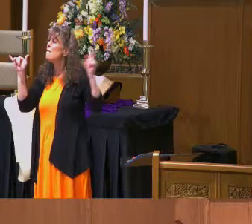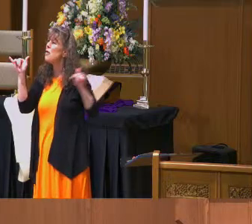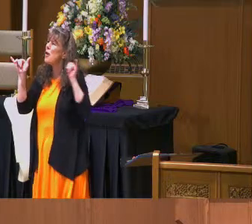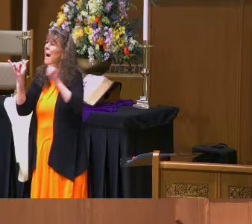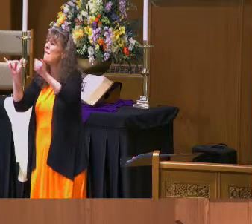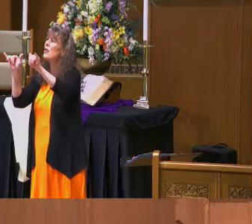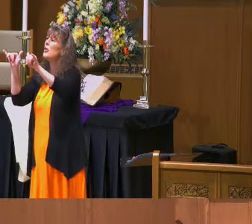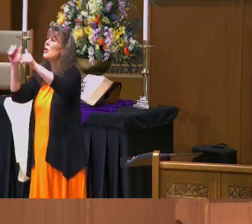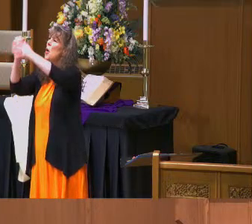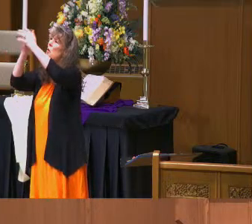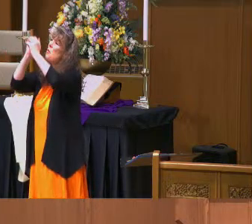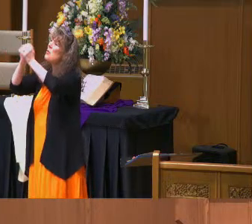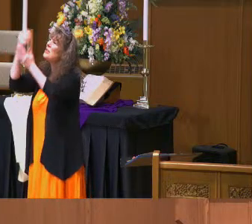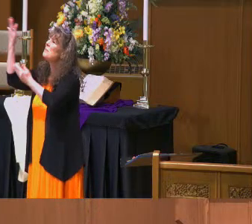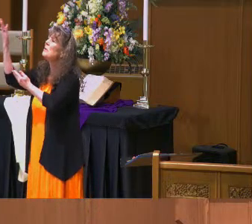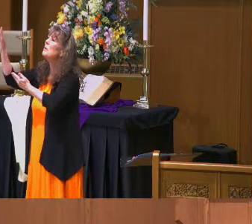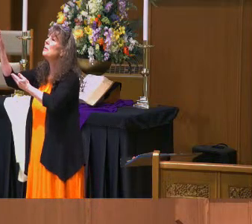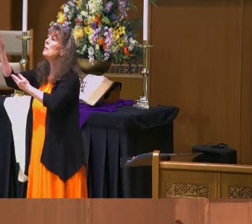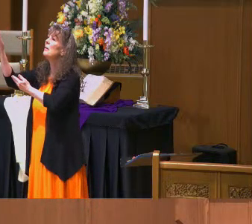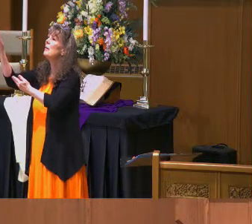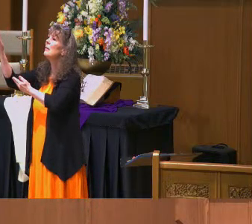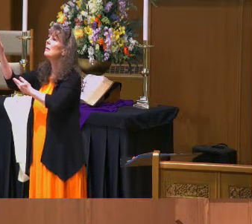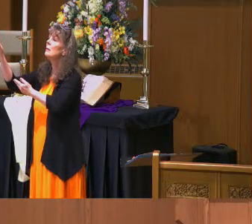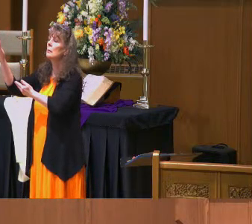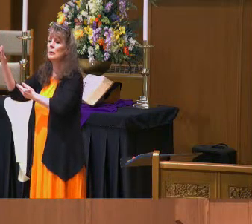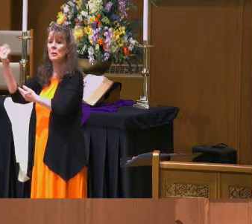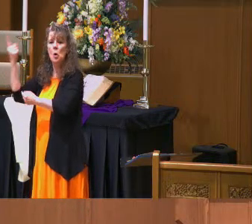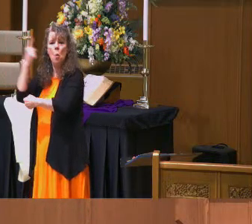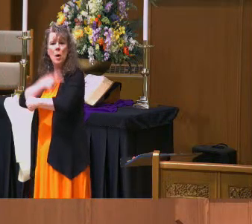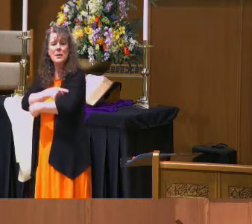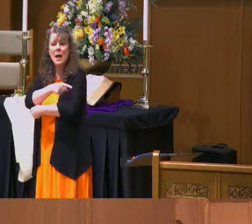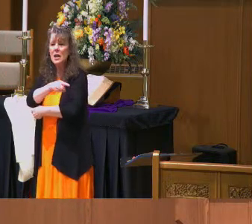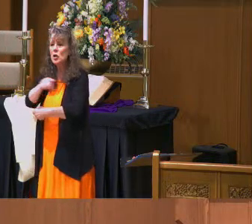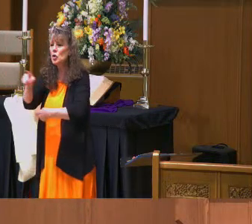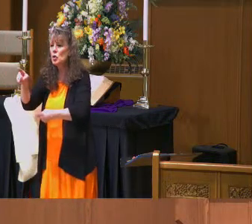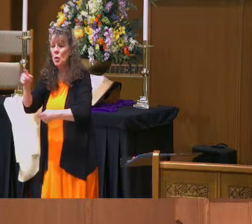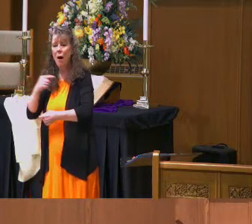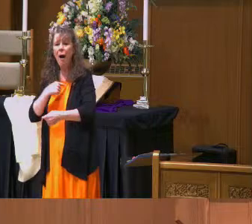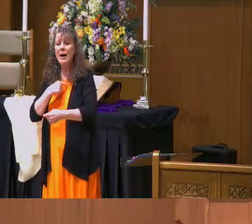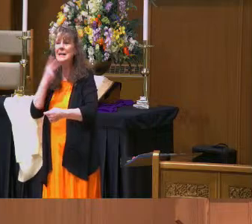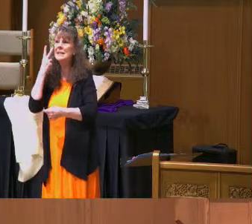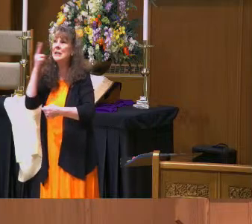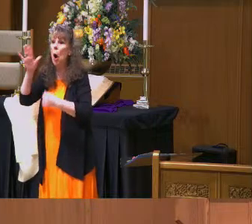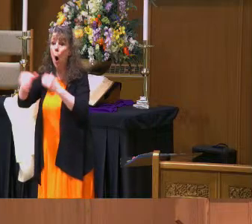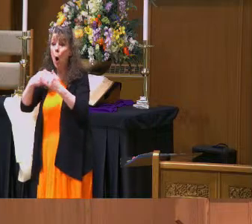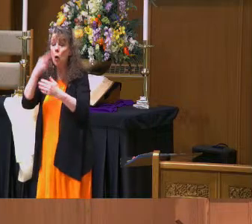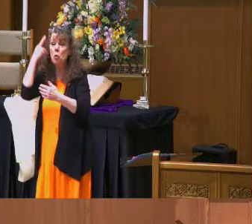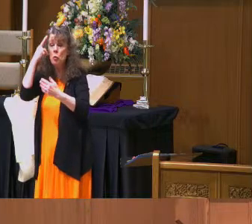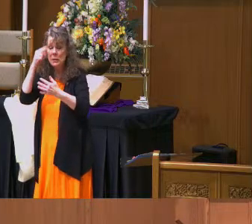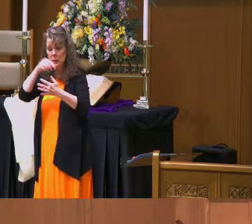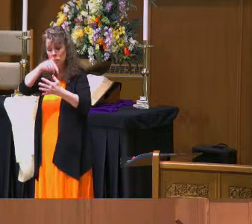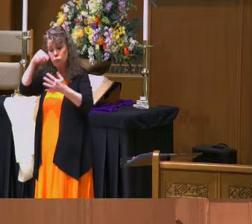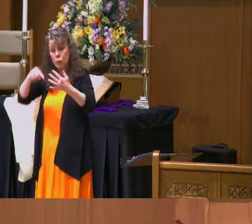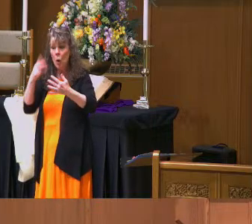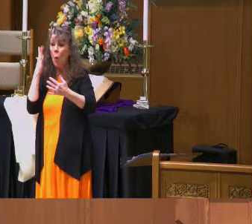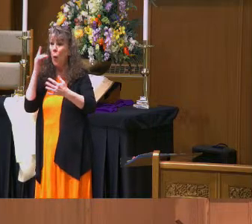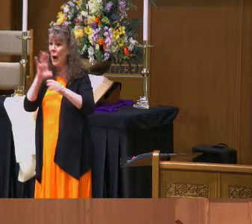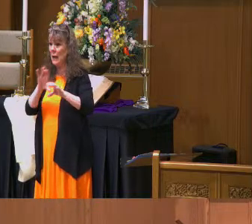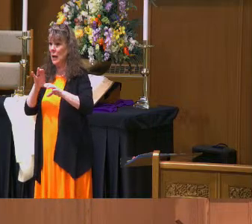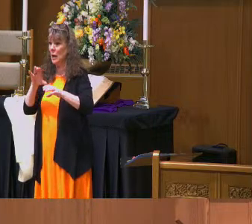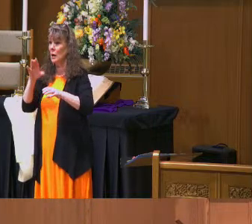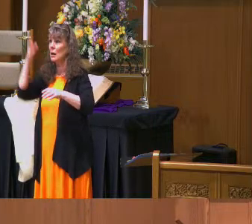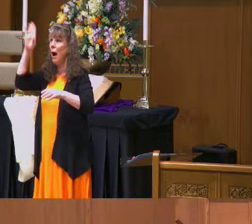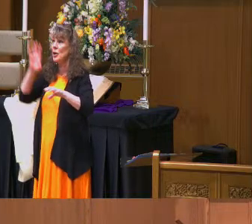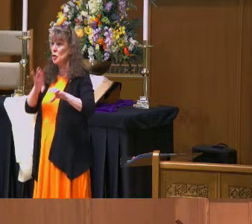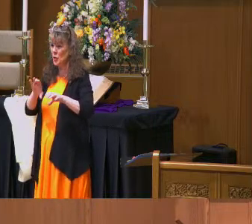forever worship you. One day you and I will see all the reasons why God did everything. We'll